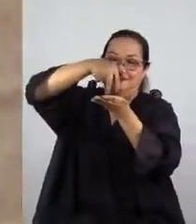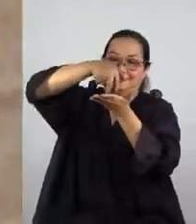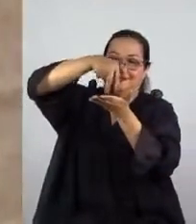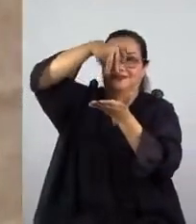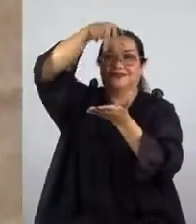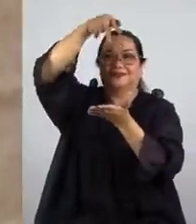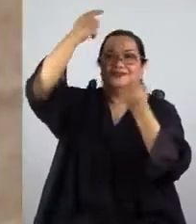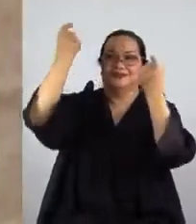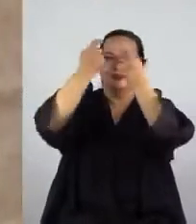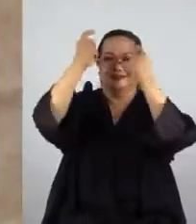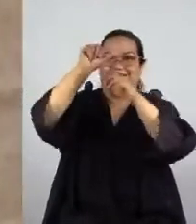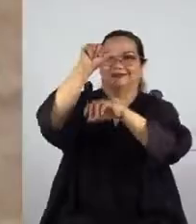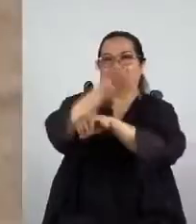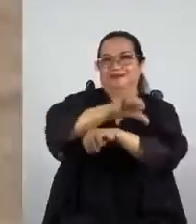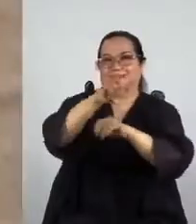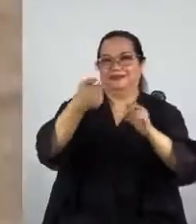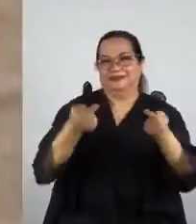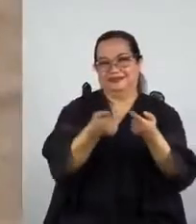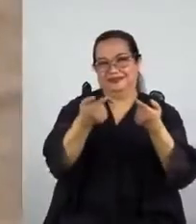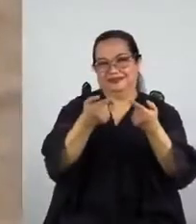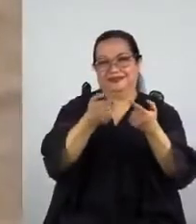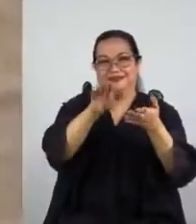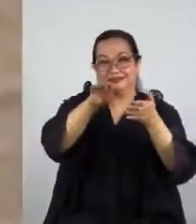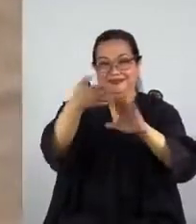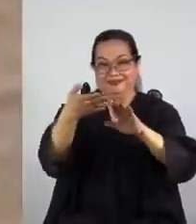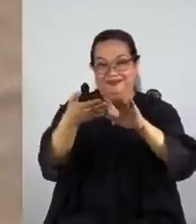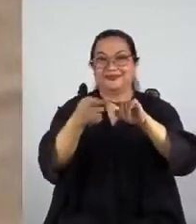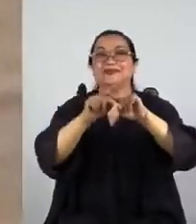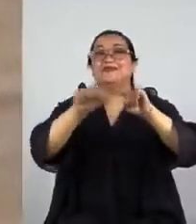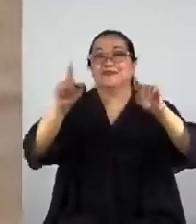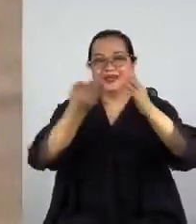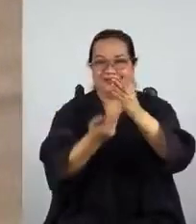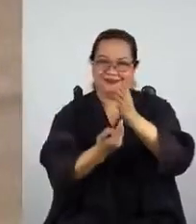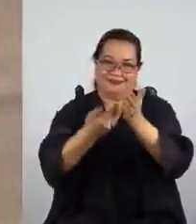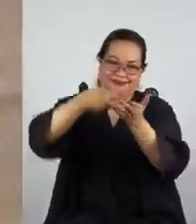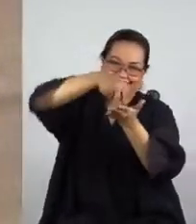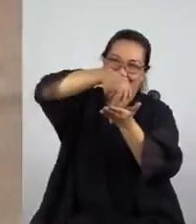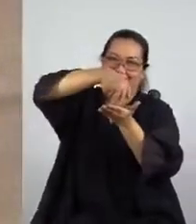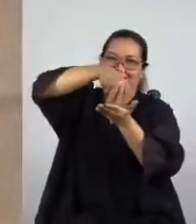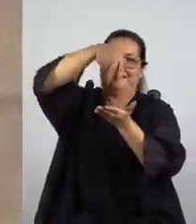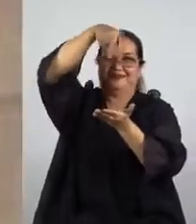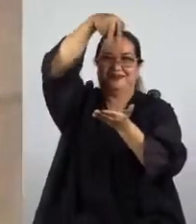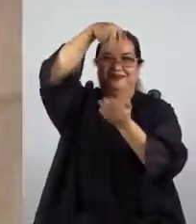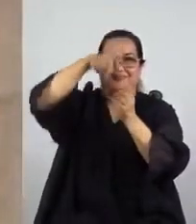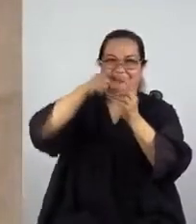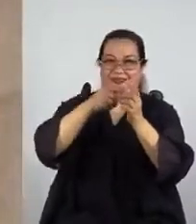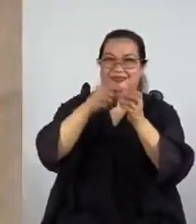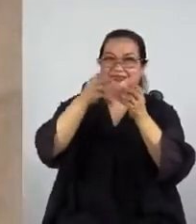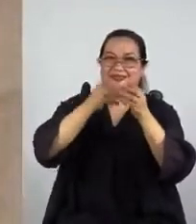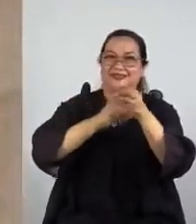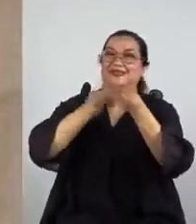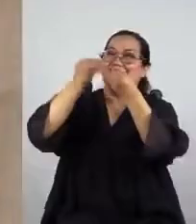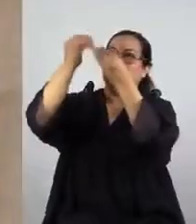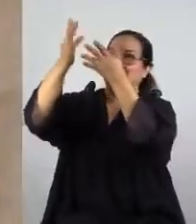over sin. He died, yet He rose again. And turn your life over to